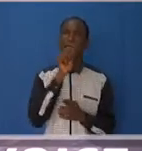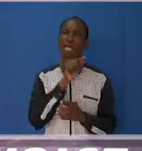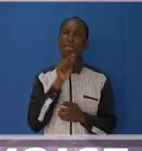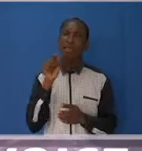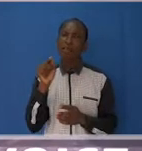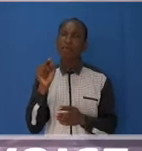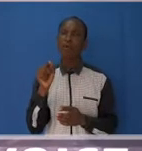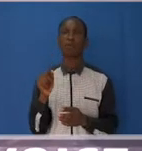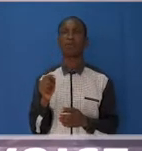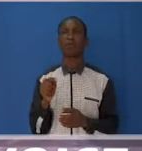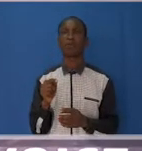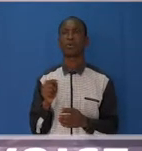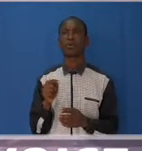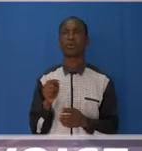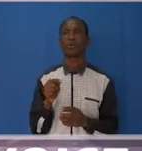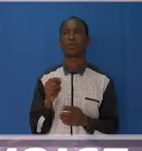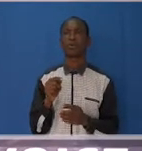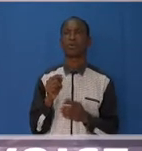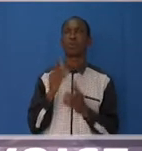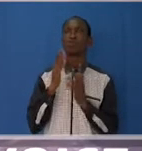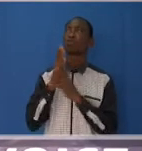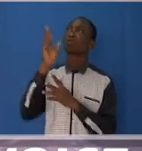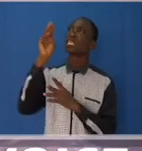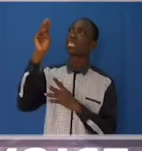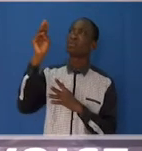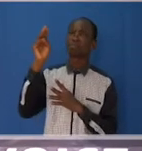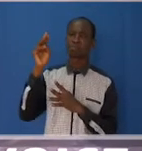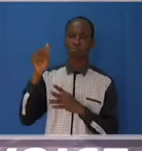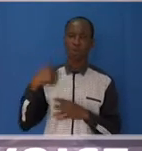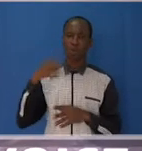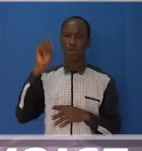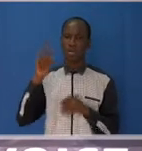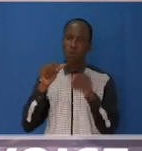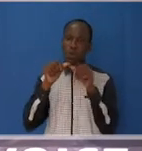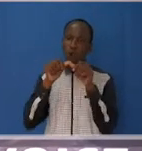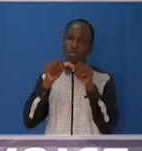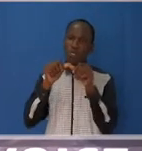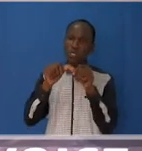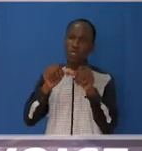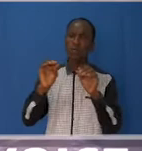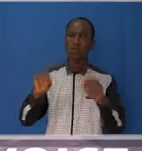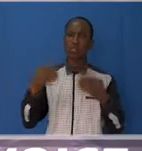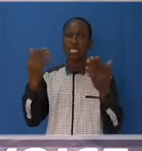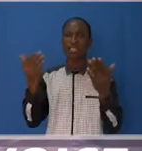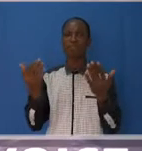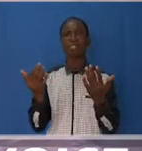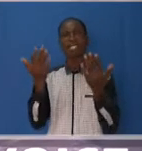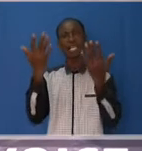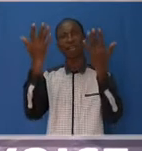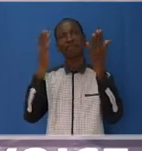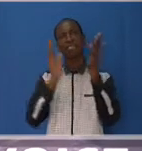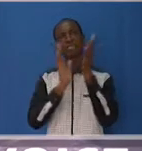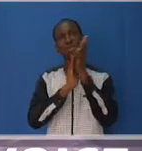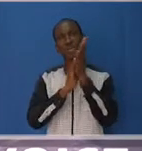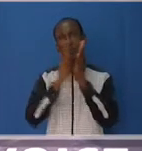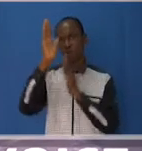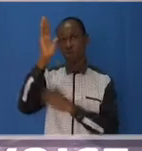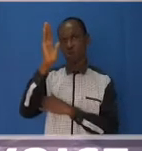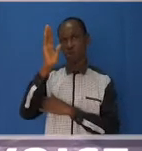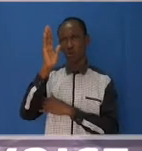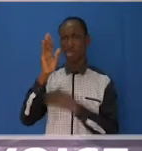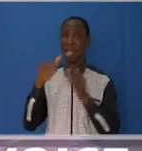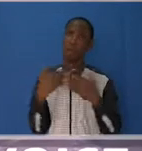him, let us continually offer the sacrifice of praise to God. That is,